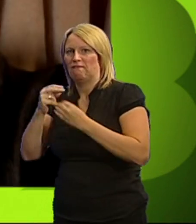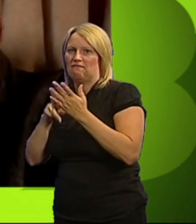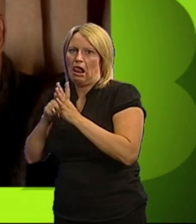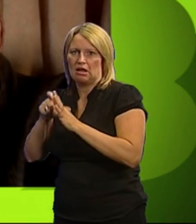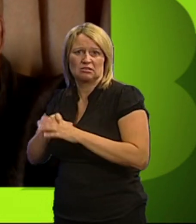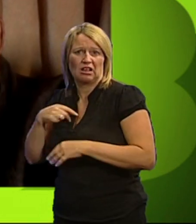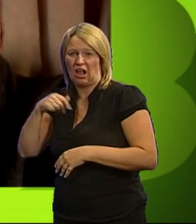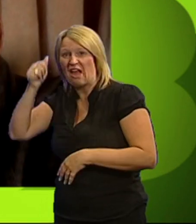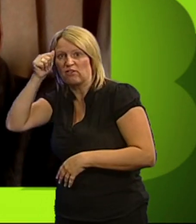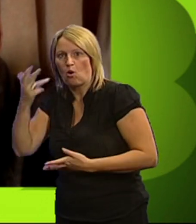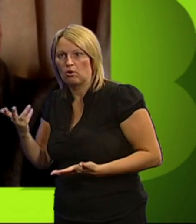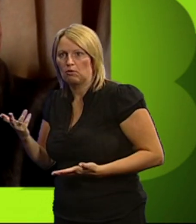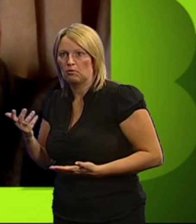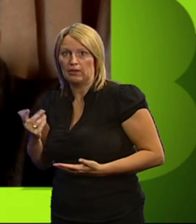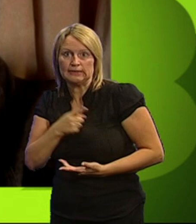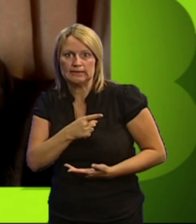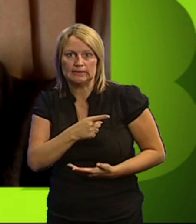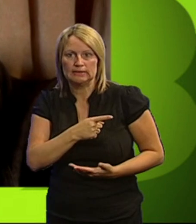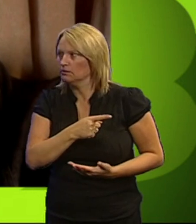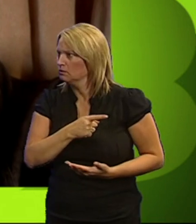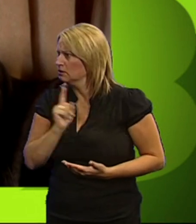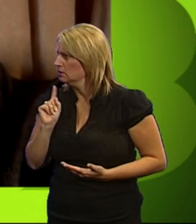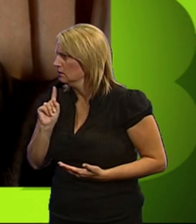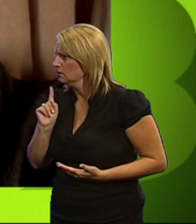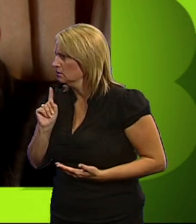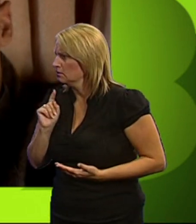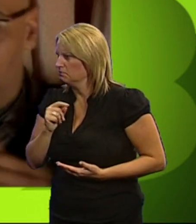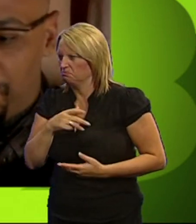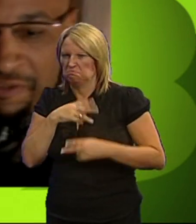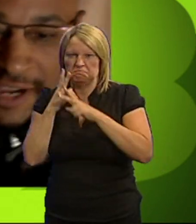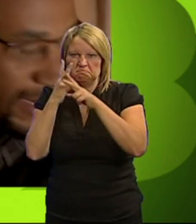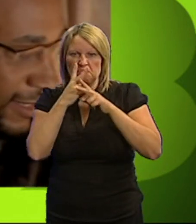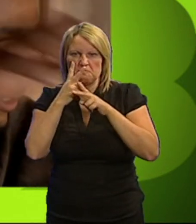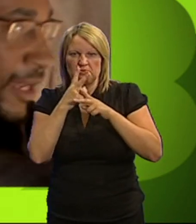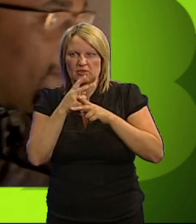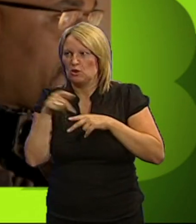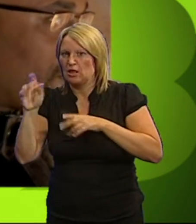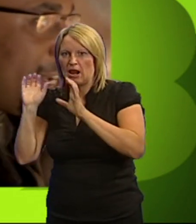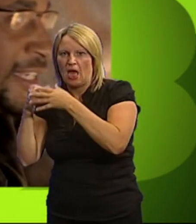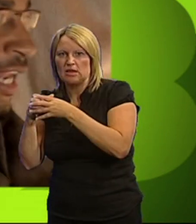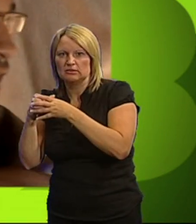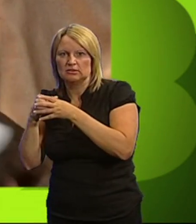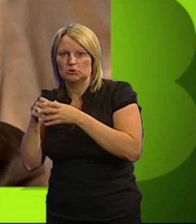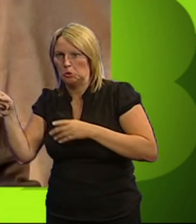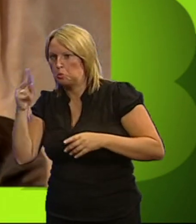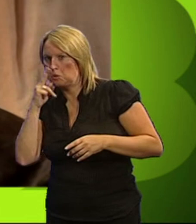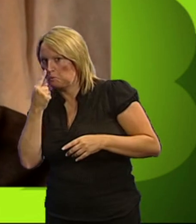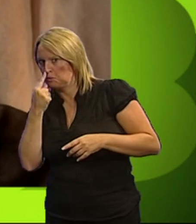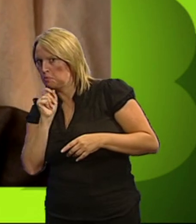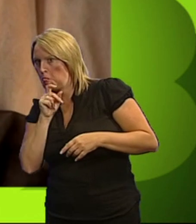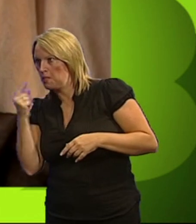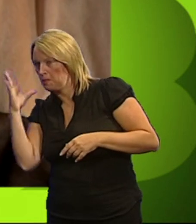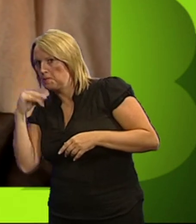think I know if... That's it. What is? Well, here's me doing all this secret surveillance stuff when you're in his class.